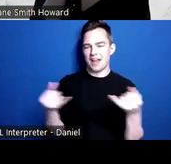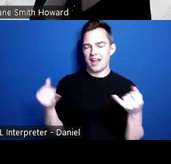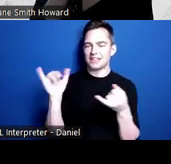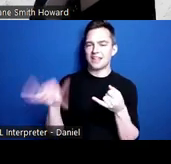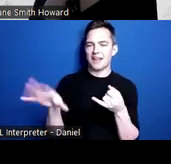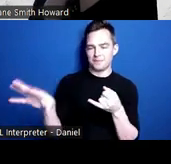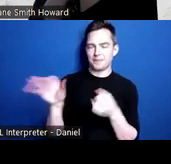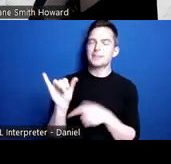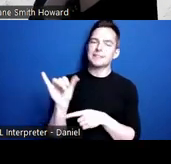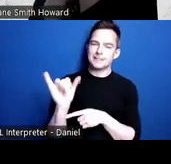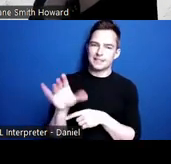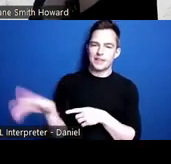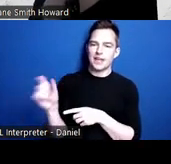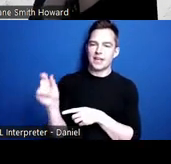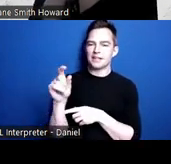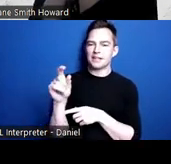Asking age of callers.